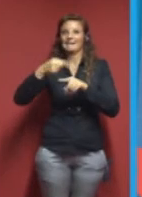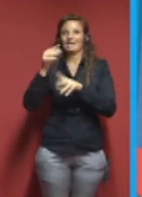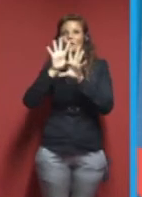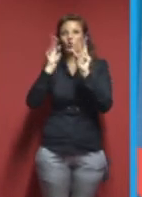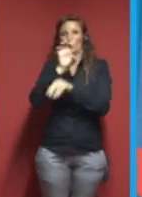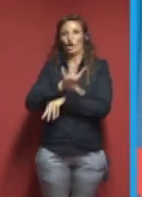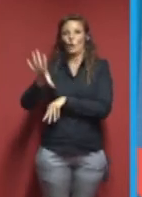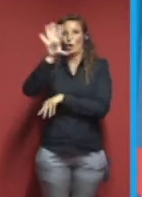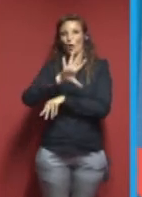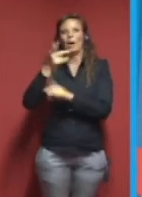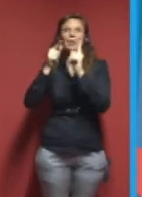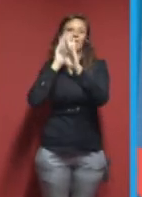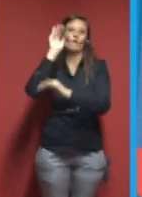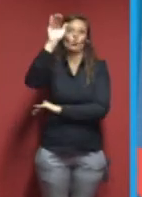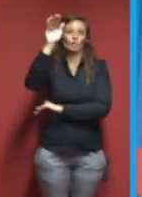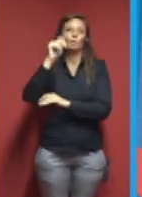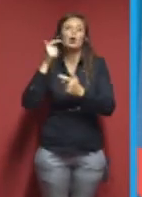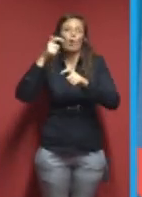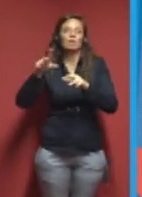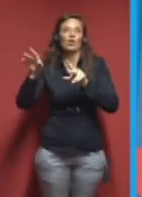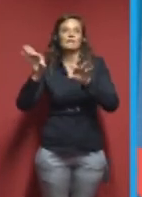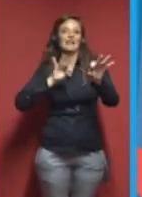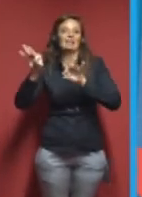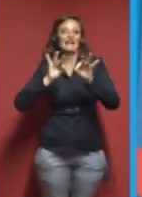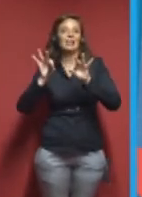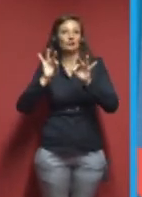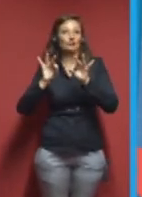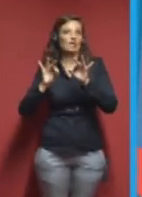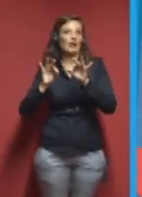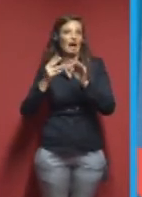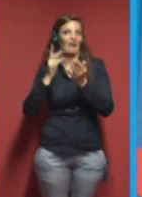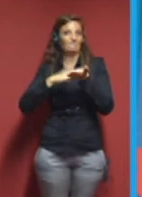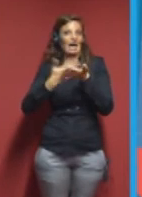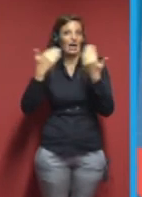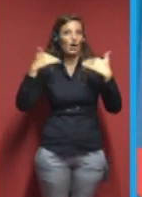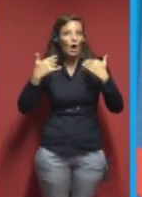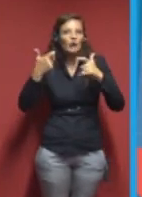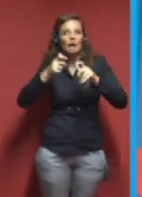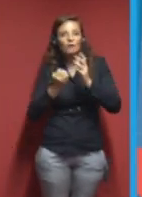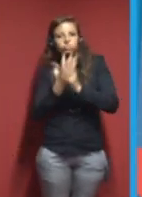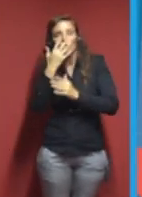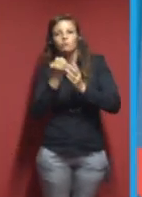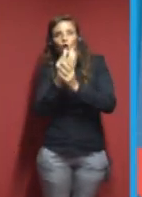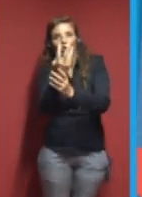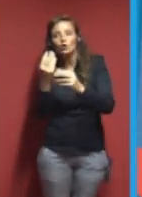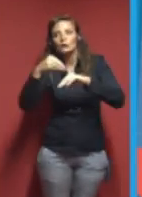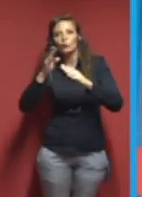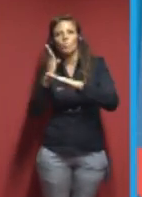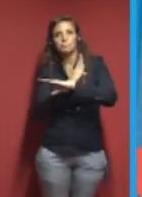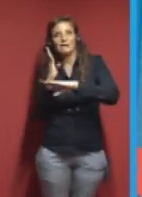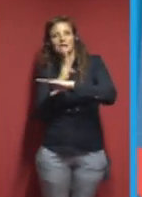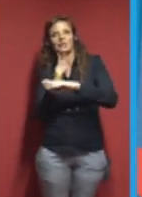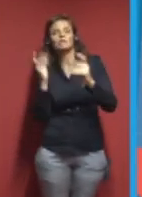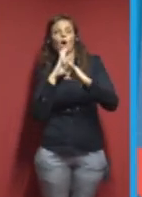also a promising way for developing business, especially in a time of crisis. So that's why open design is going to be even more important in the future, and it's going to